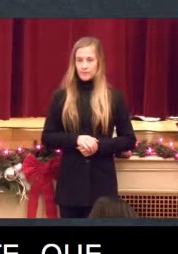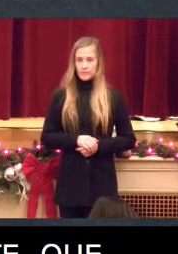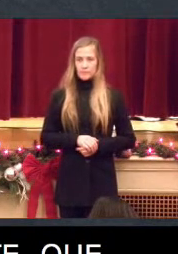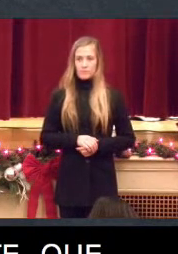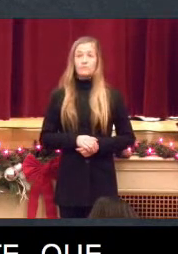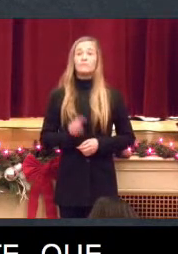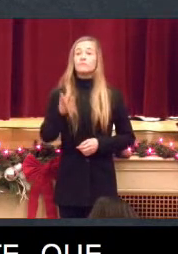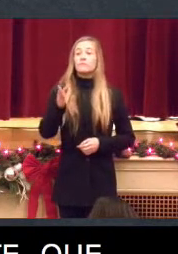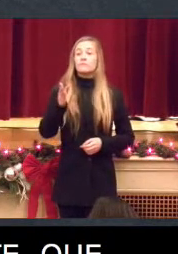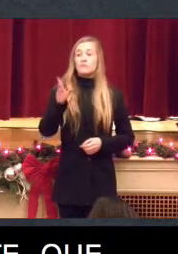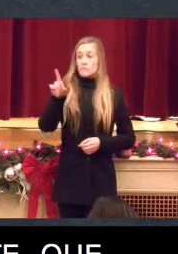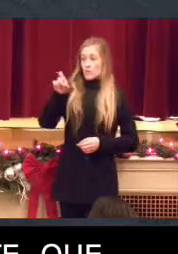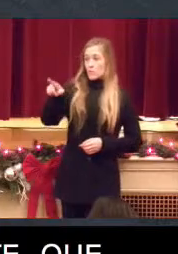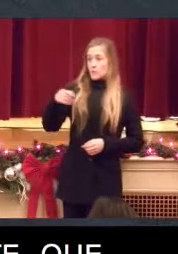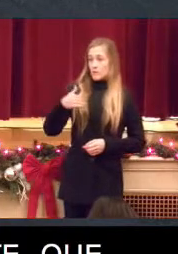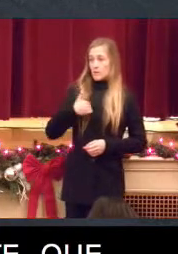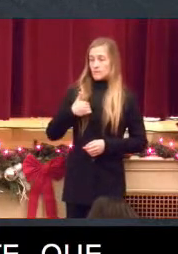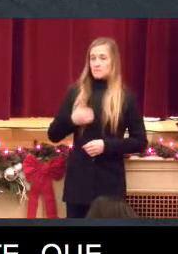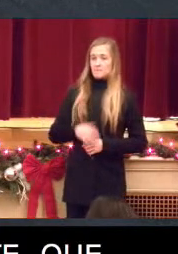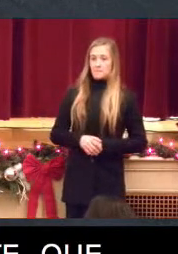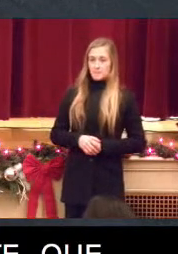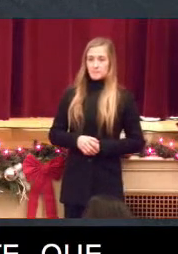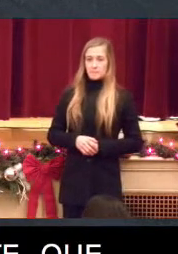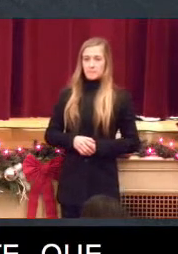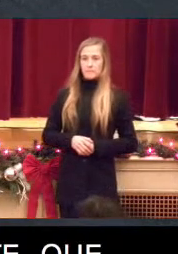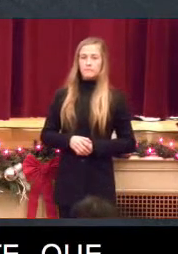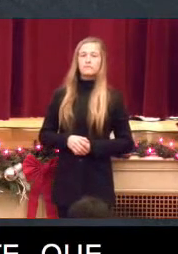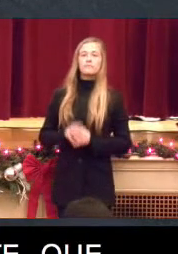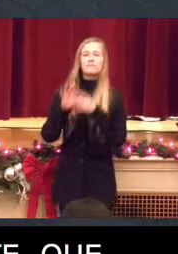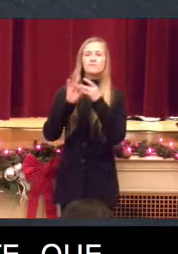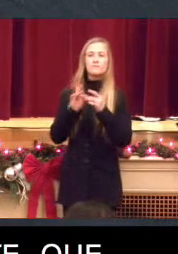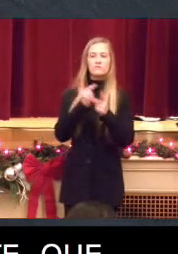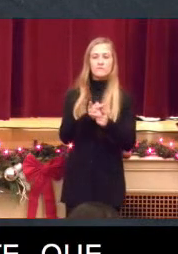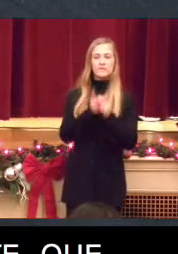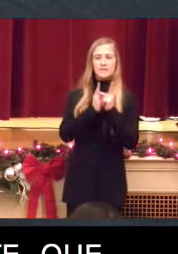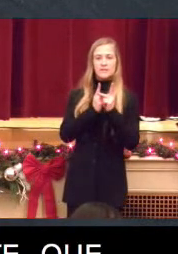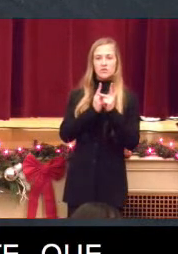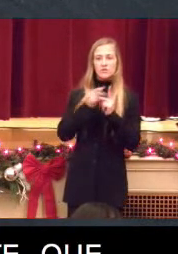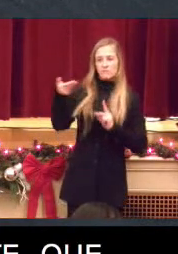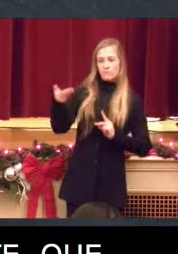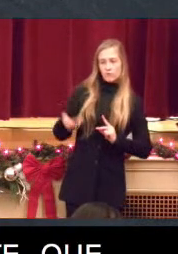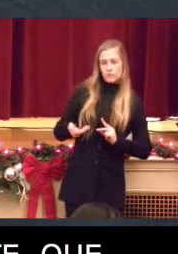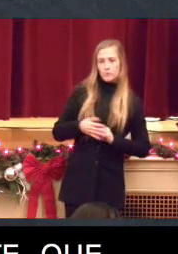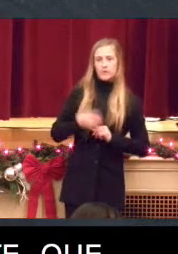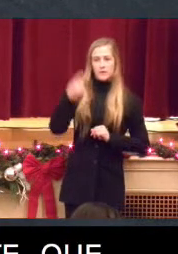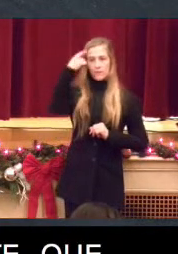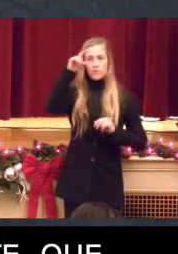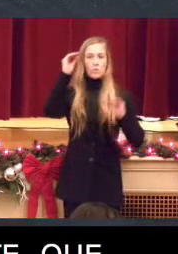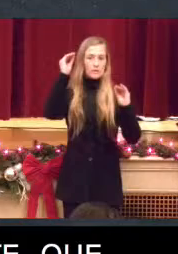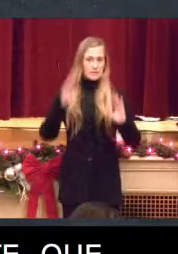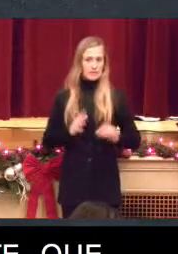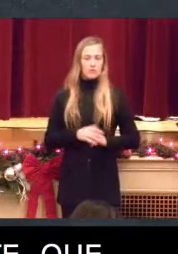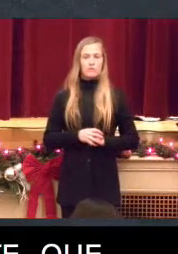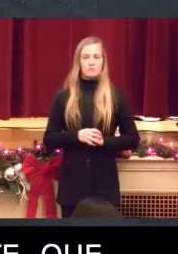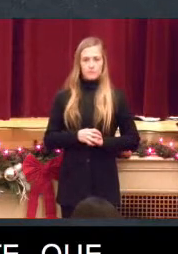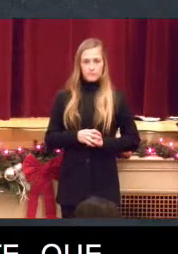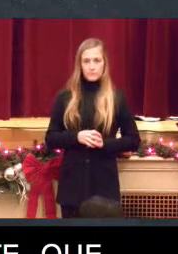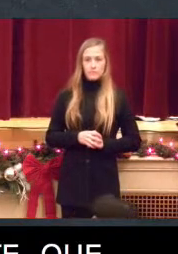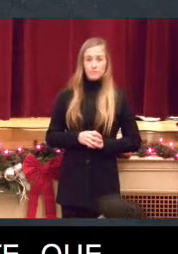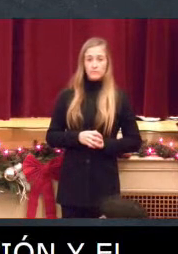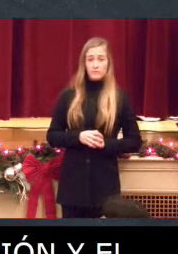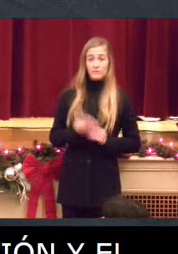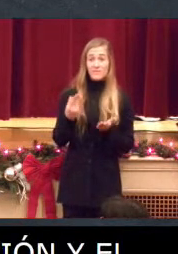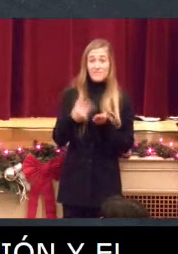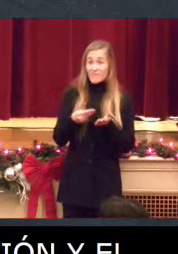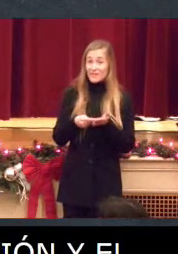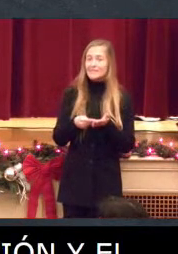So the question that I do have aligns with retention and recruitment for teachers. Money is always